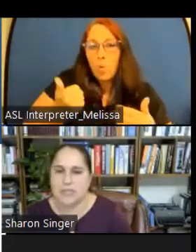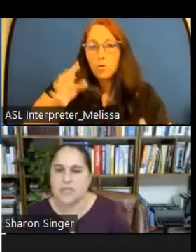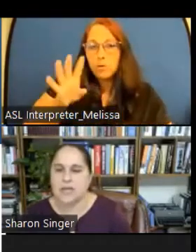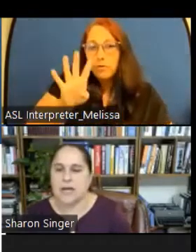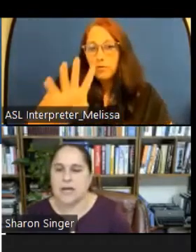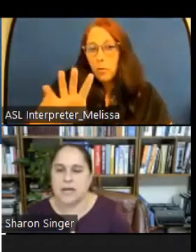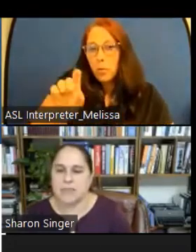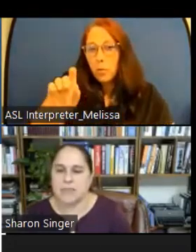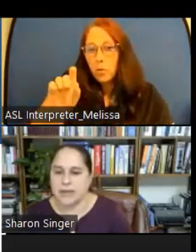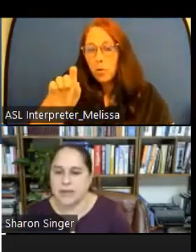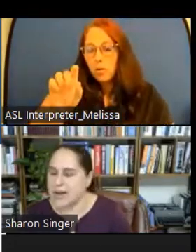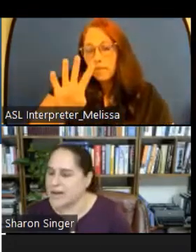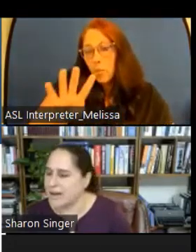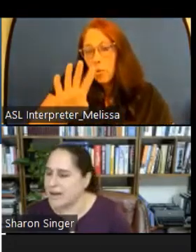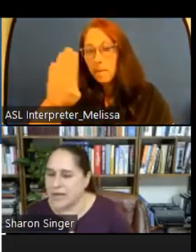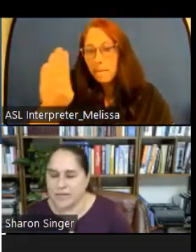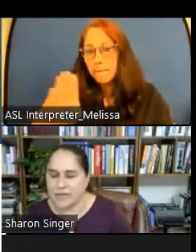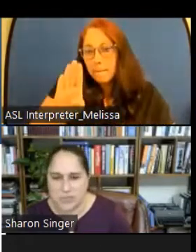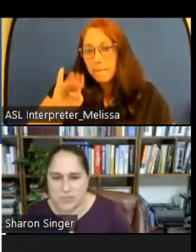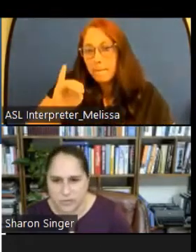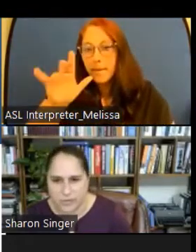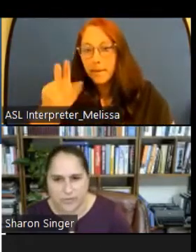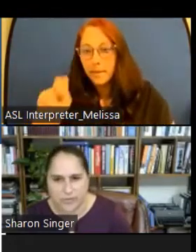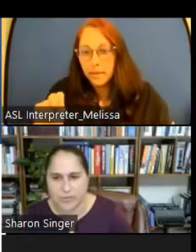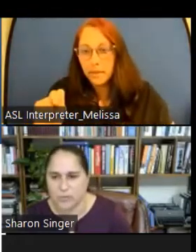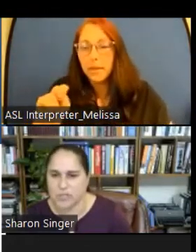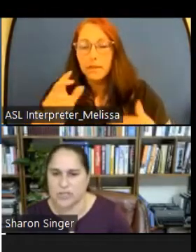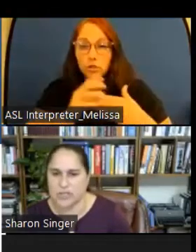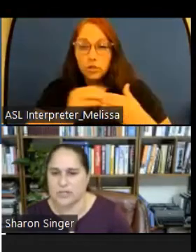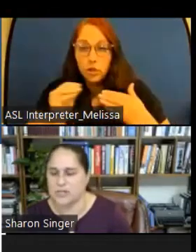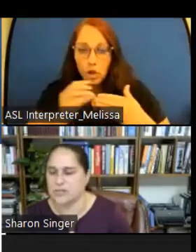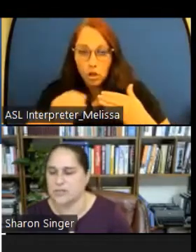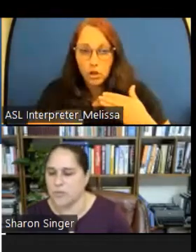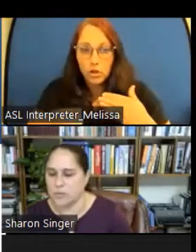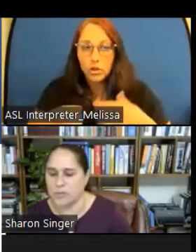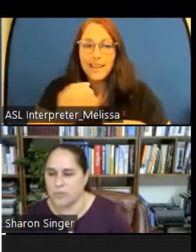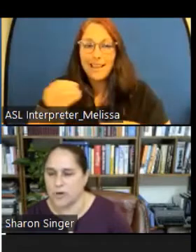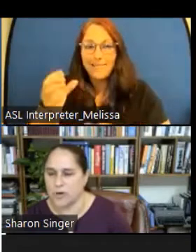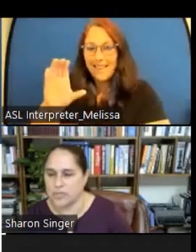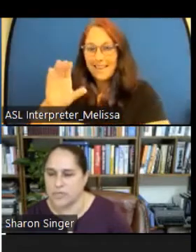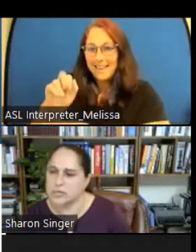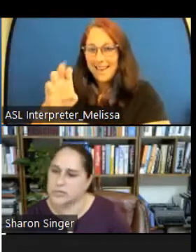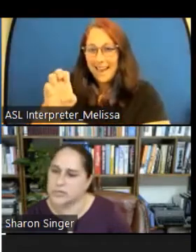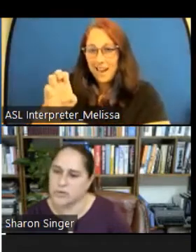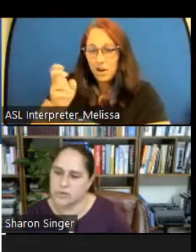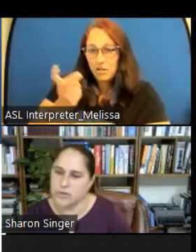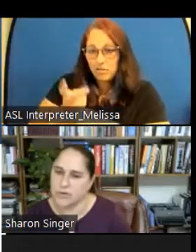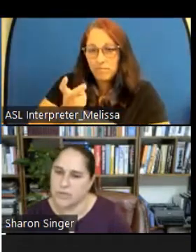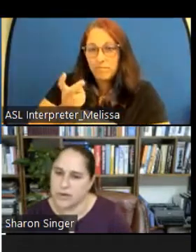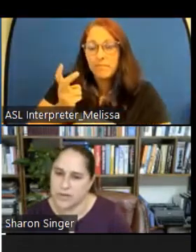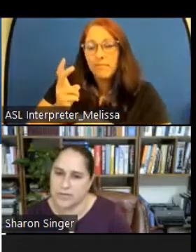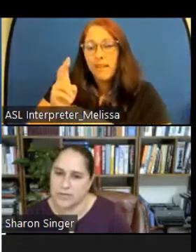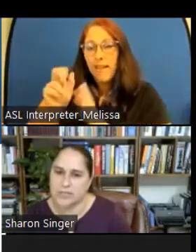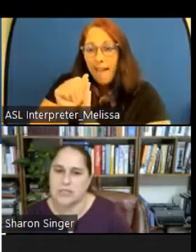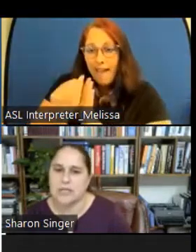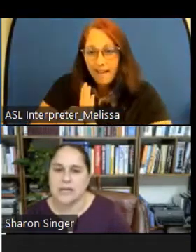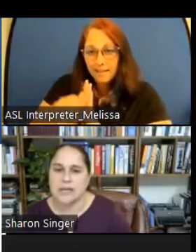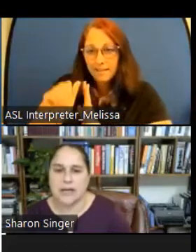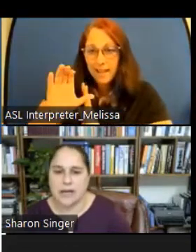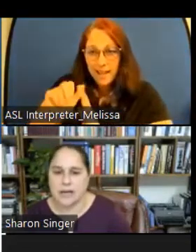spent. And right now we have a special NOFO, which is for people who are unsheltered or in rural